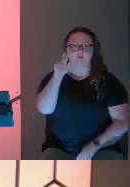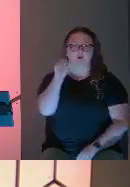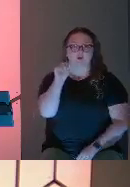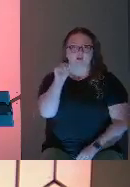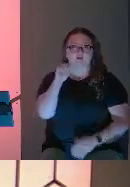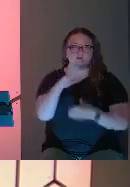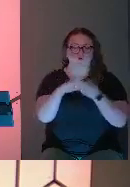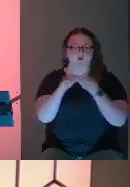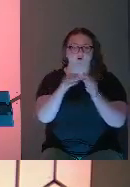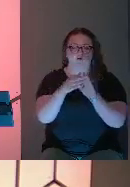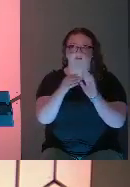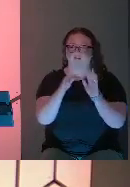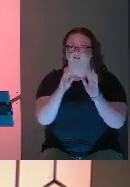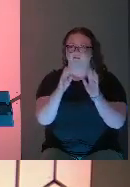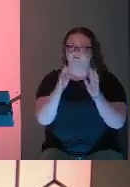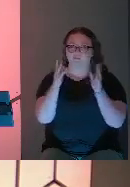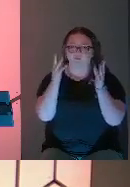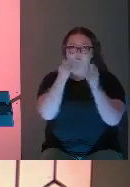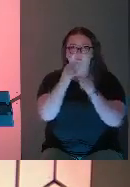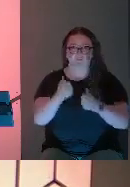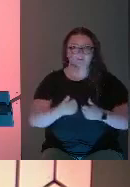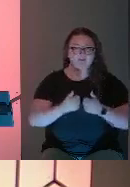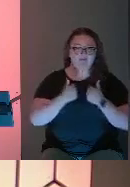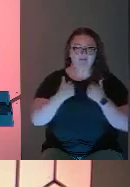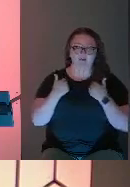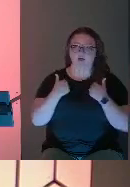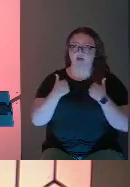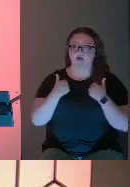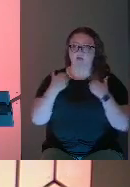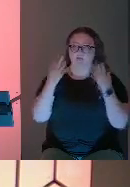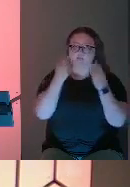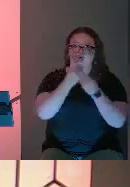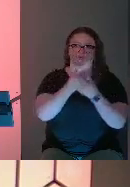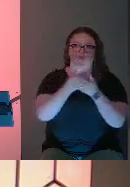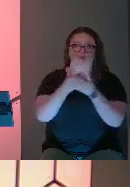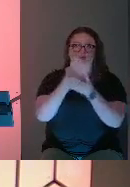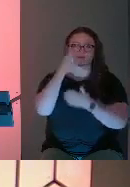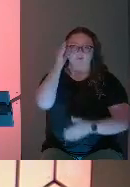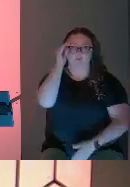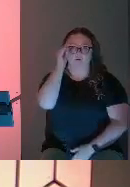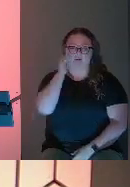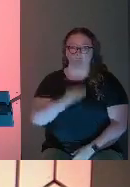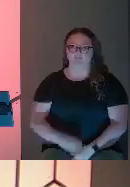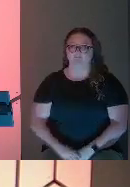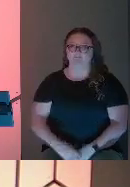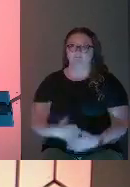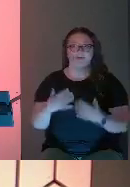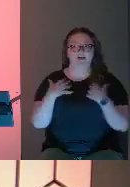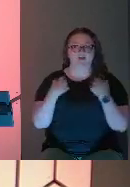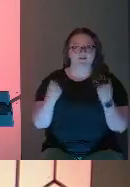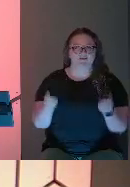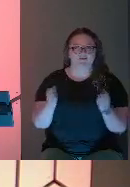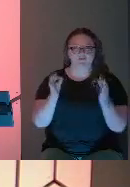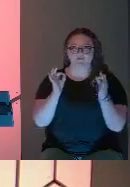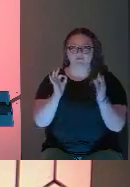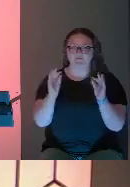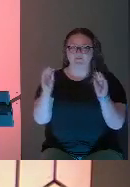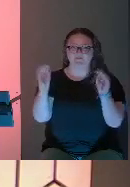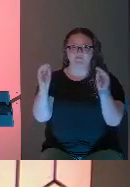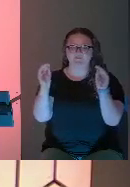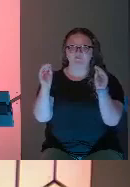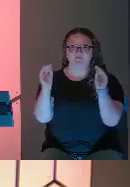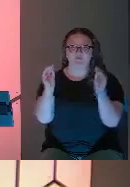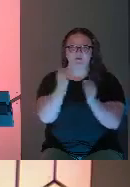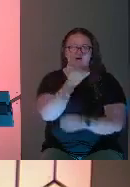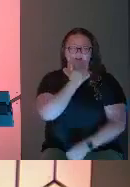going beautifully. I welcomed a beautiful baby boy into the world. Healthy as can be, no problems at